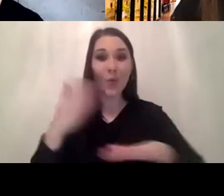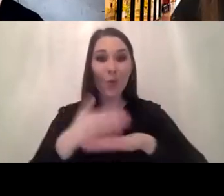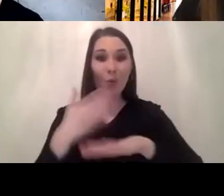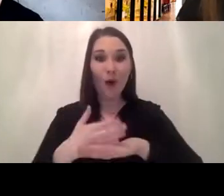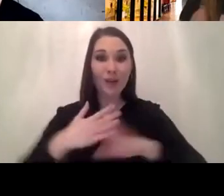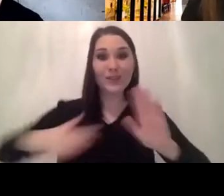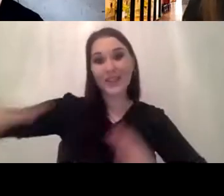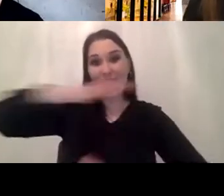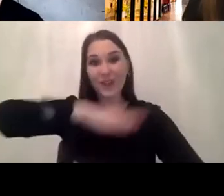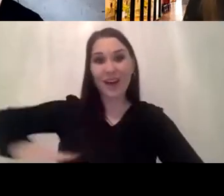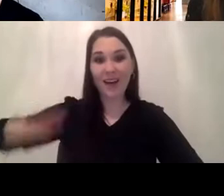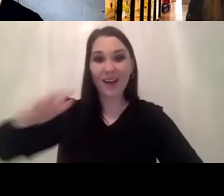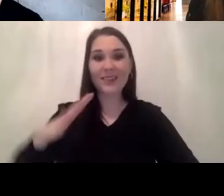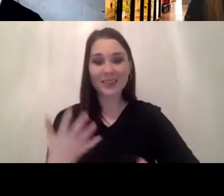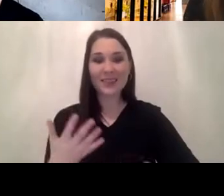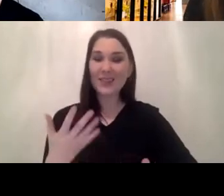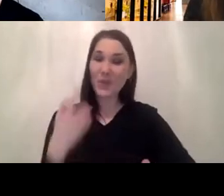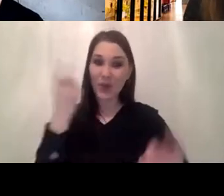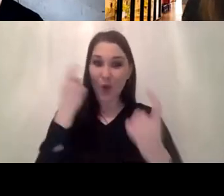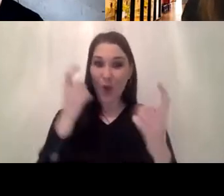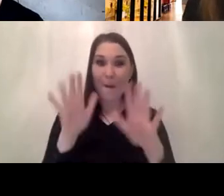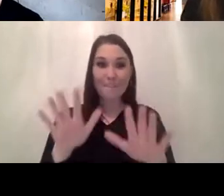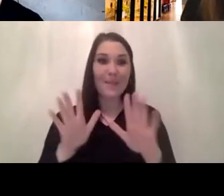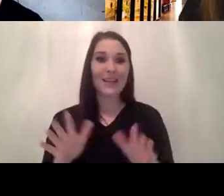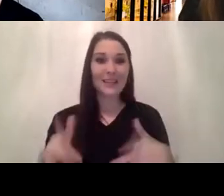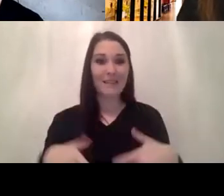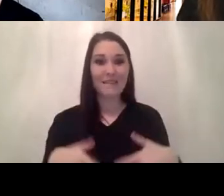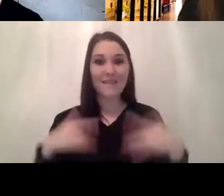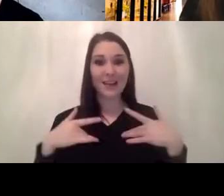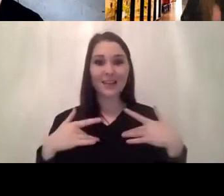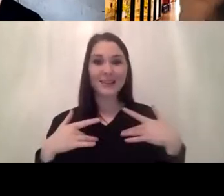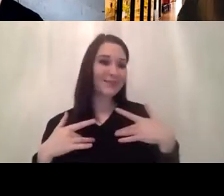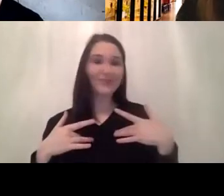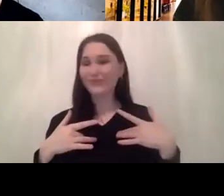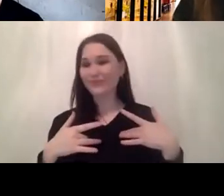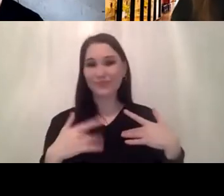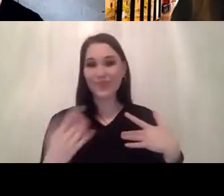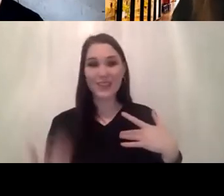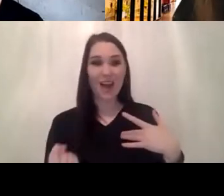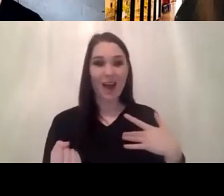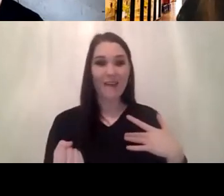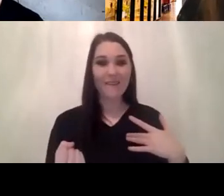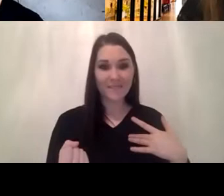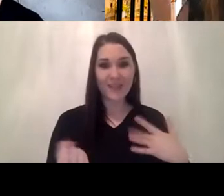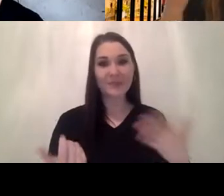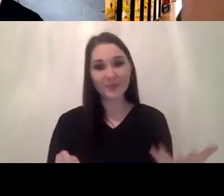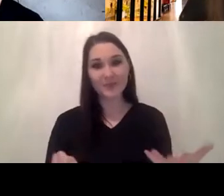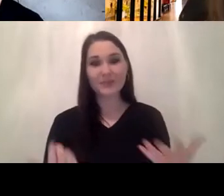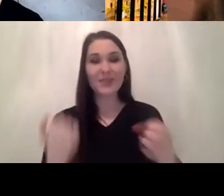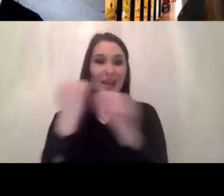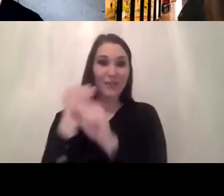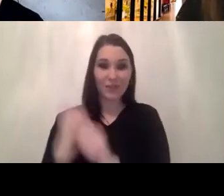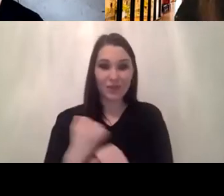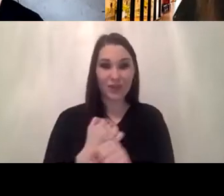great. So we thought it would be amazing, but we kind of felt like we didn't have the infrastructure. So we needed to kind of deliver devices, the